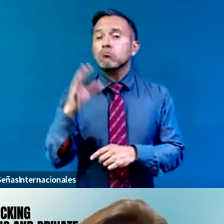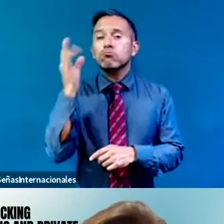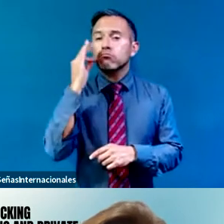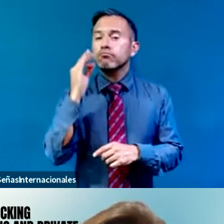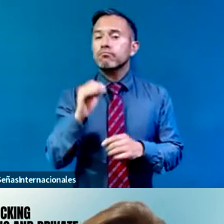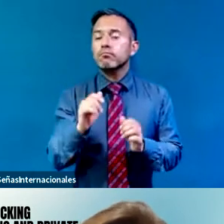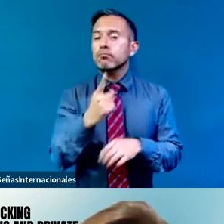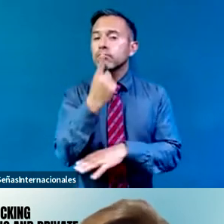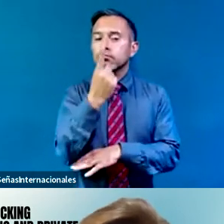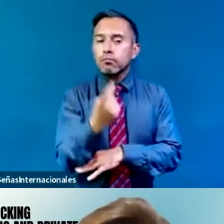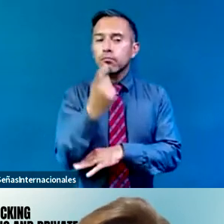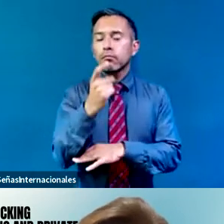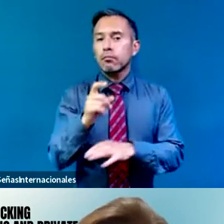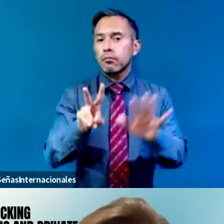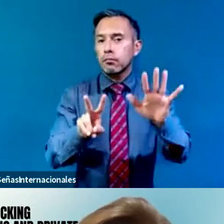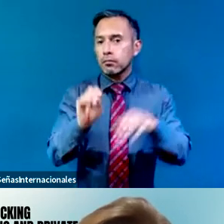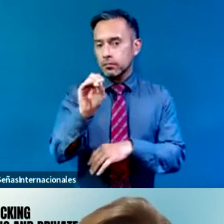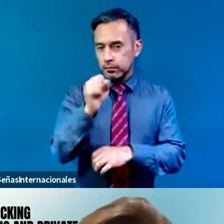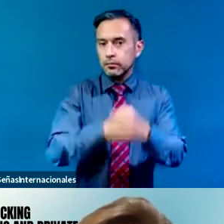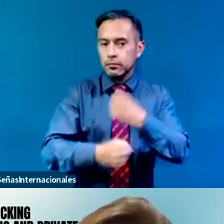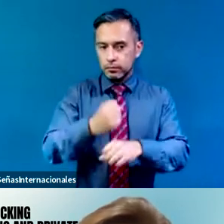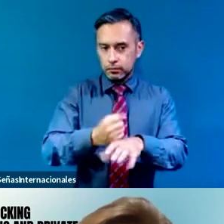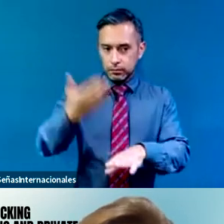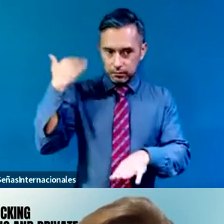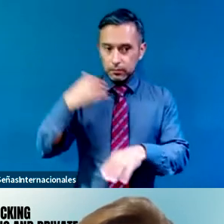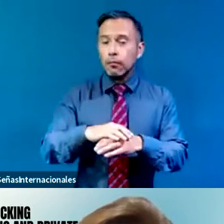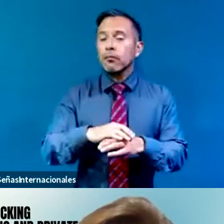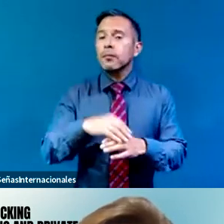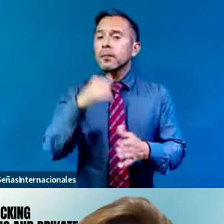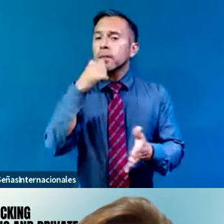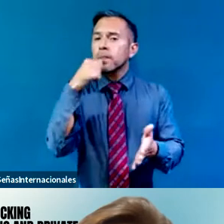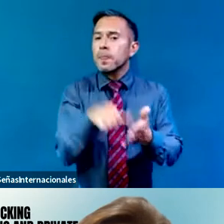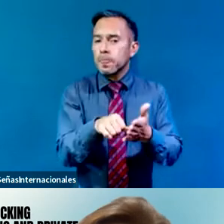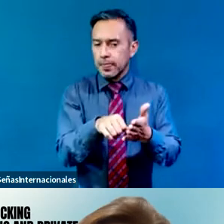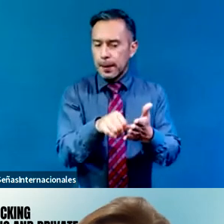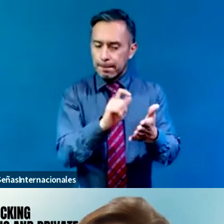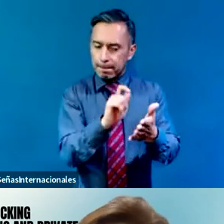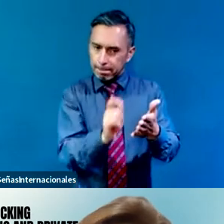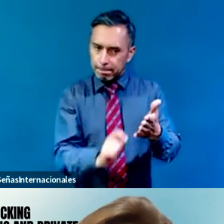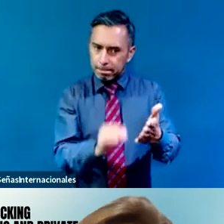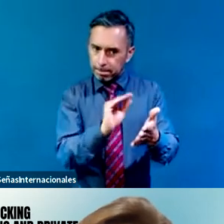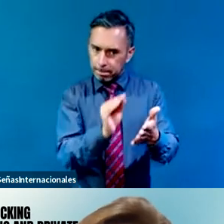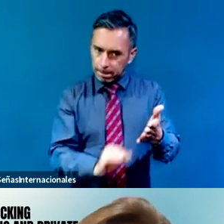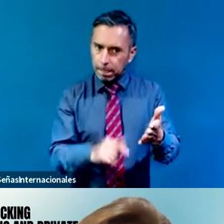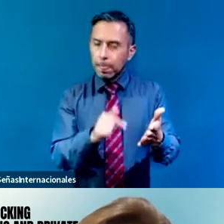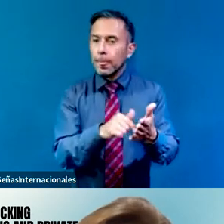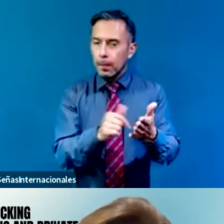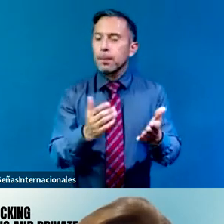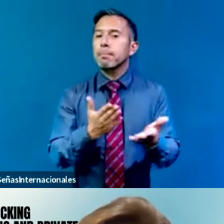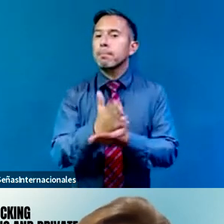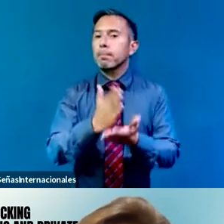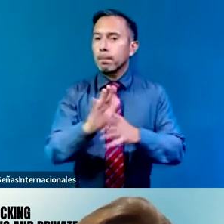We believe at UNCDF that the Generation Equality Forum and the Economic and Justice Rights